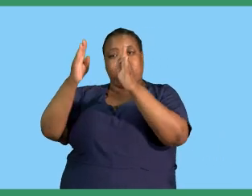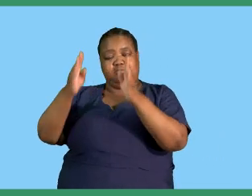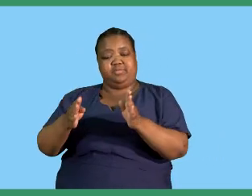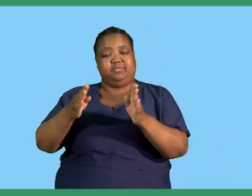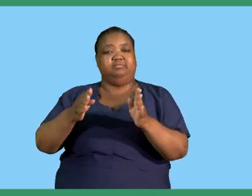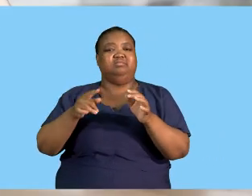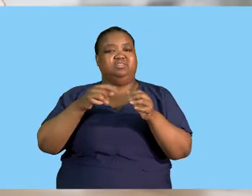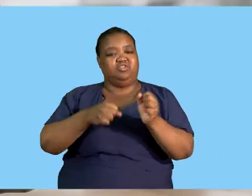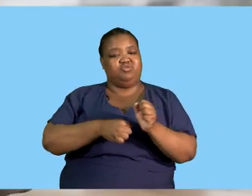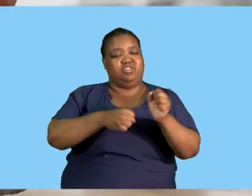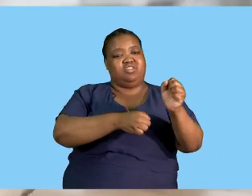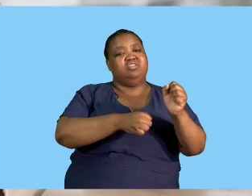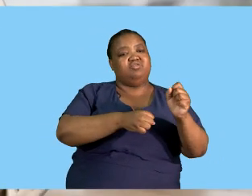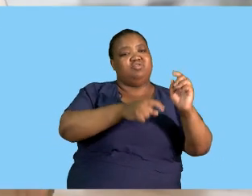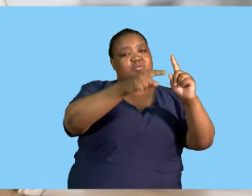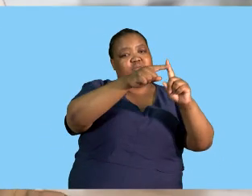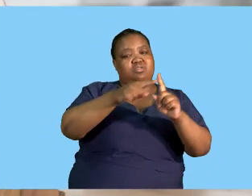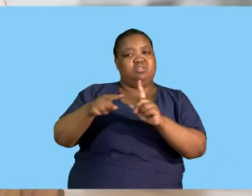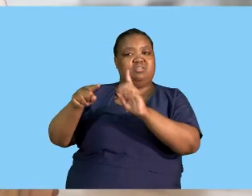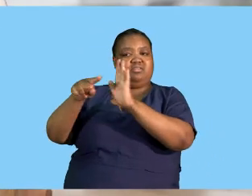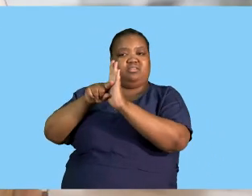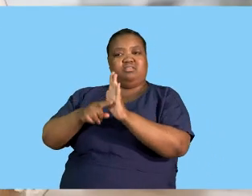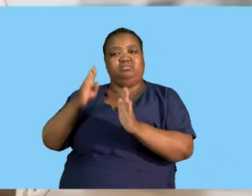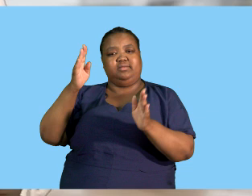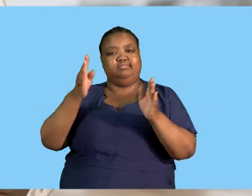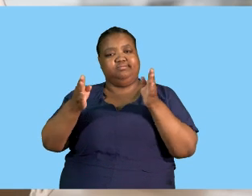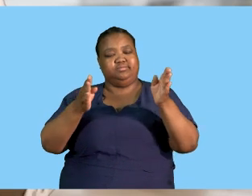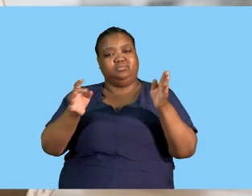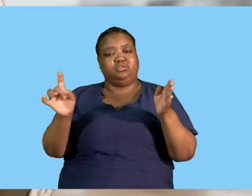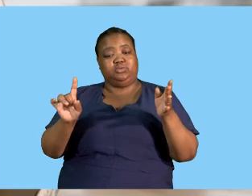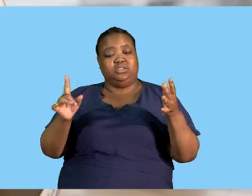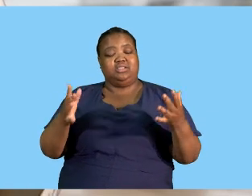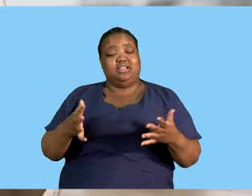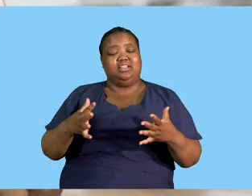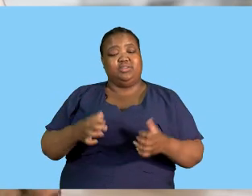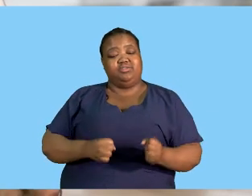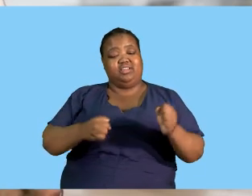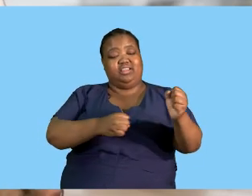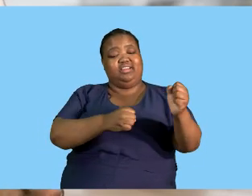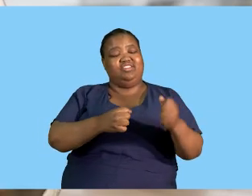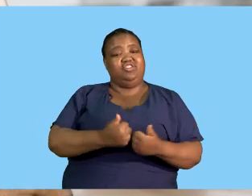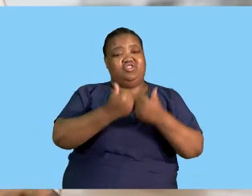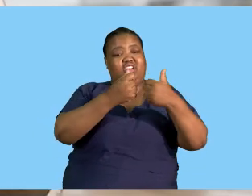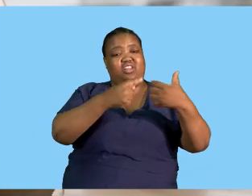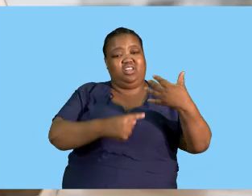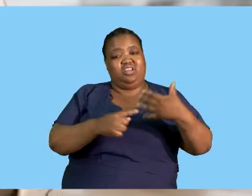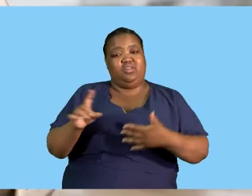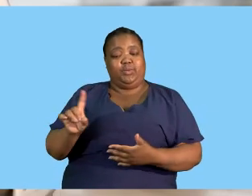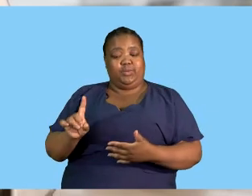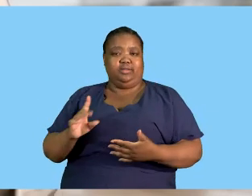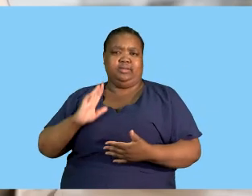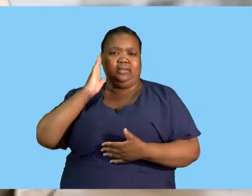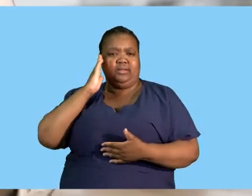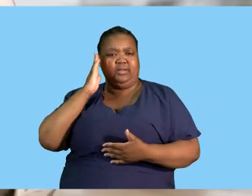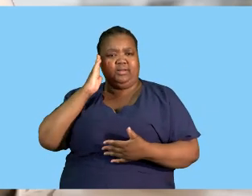the strategy and what are the challenges of the strategy, so that we can know if our strategy is worth